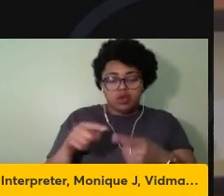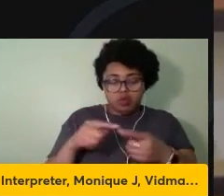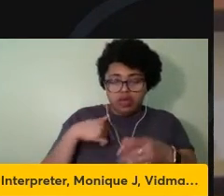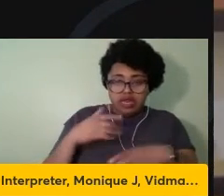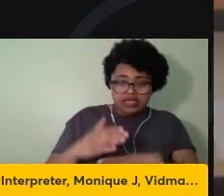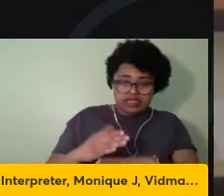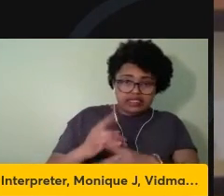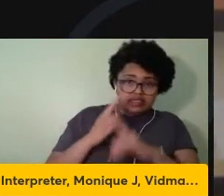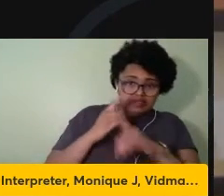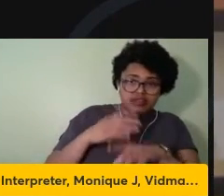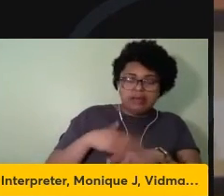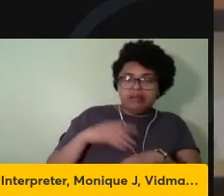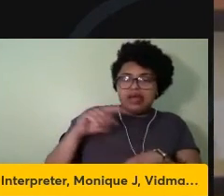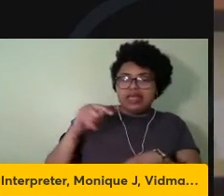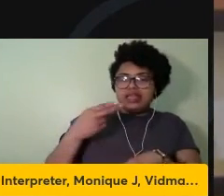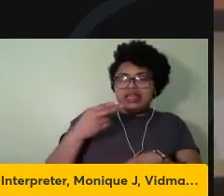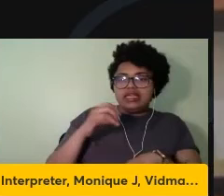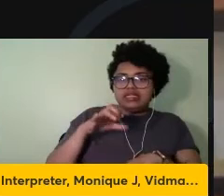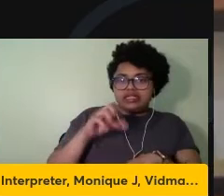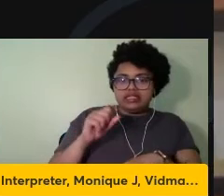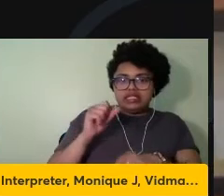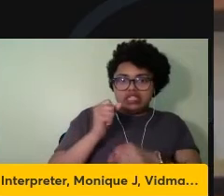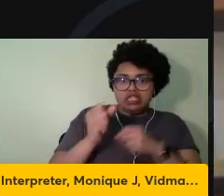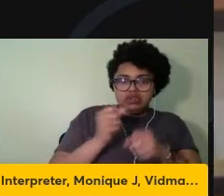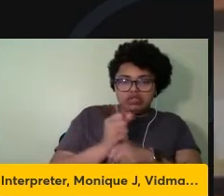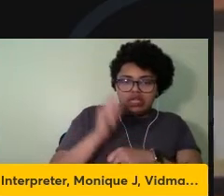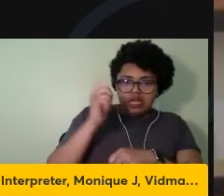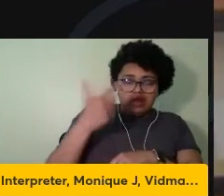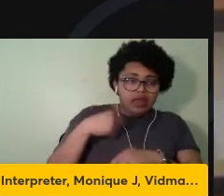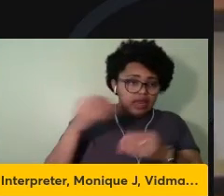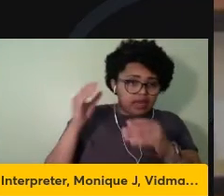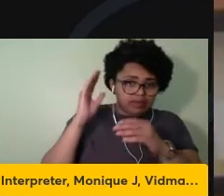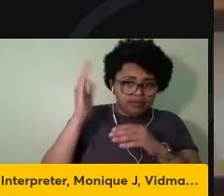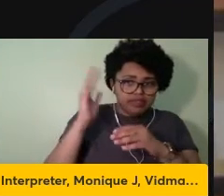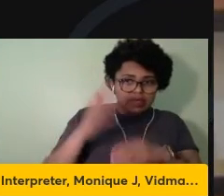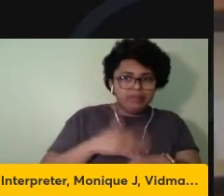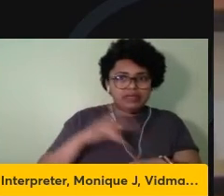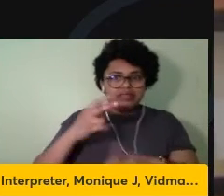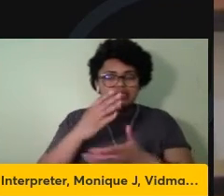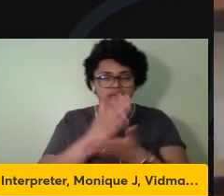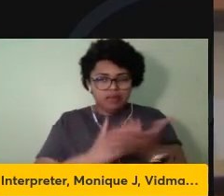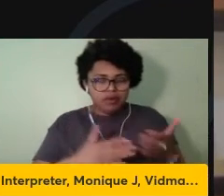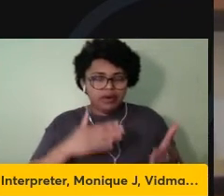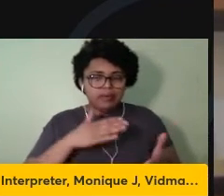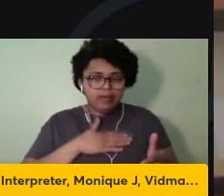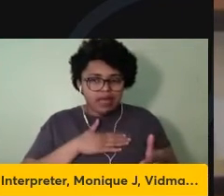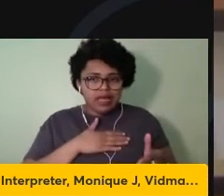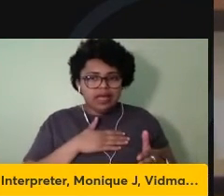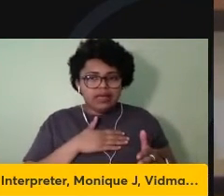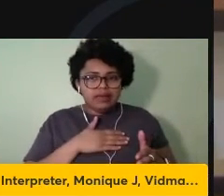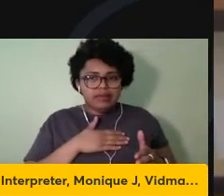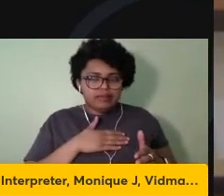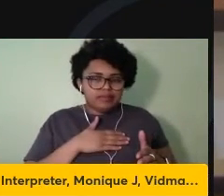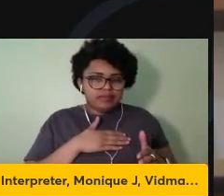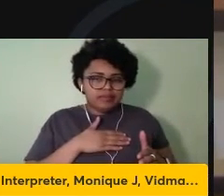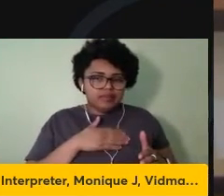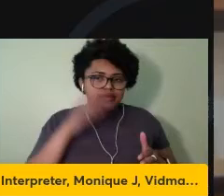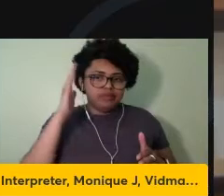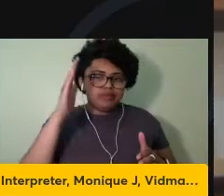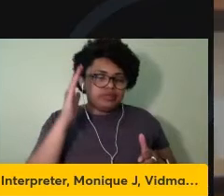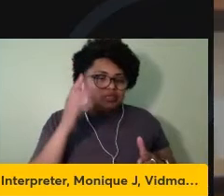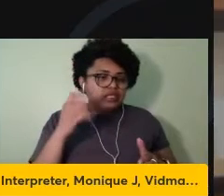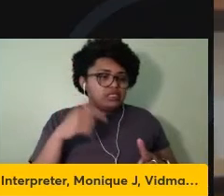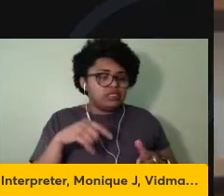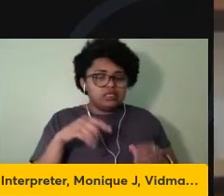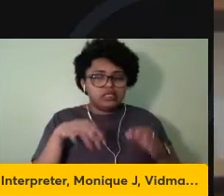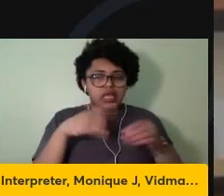years later, when I saw my family and I presented the second part of my presentation about tumor immunology, just being able to see their faces, it